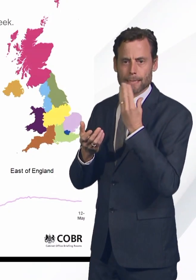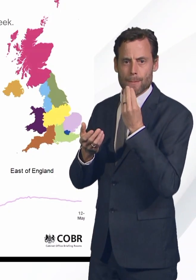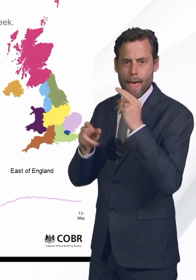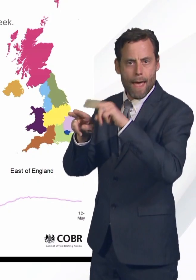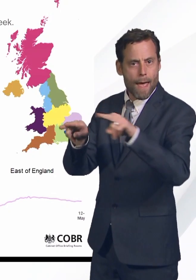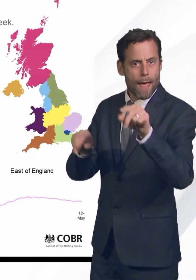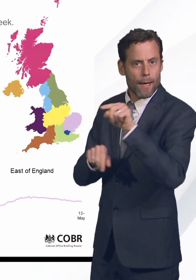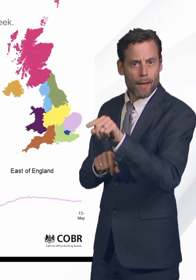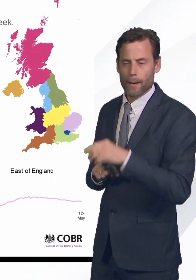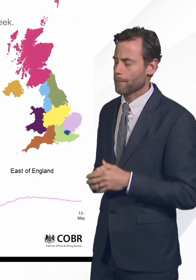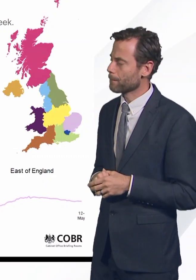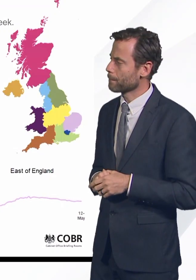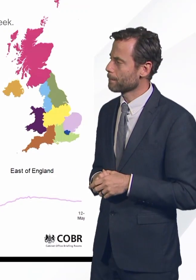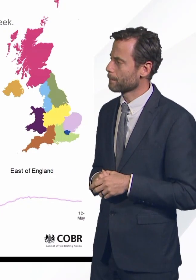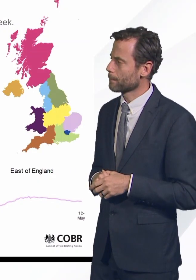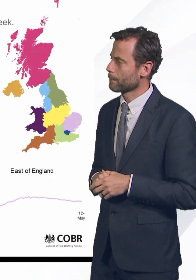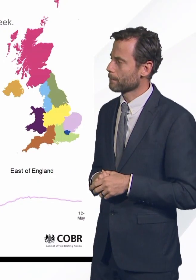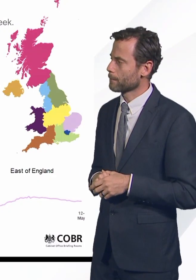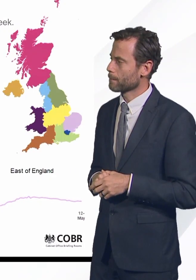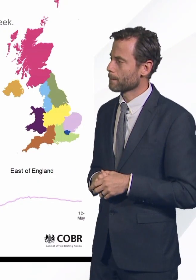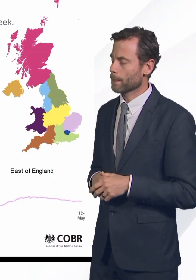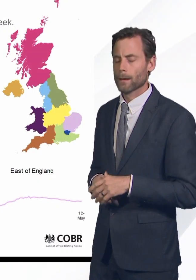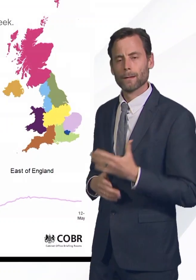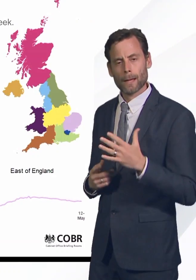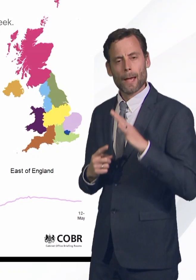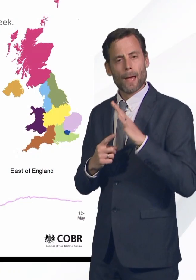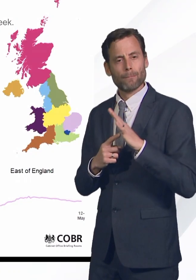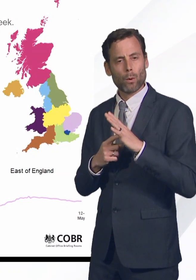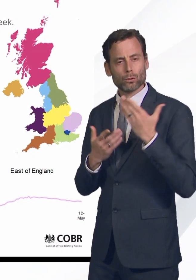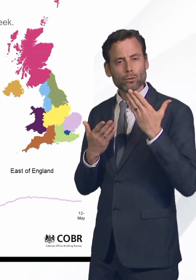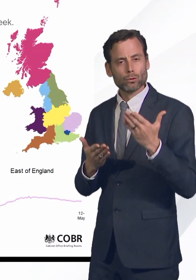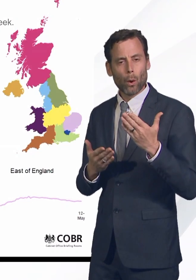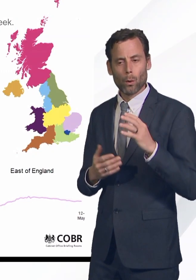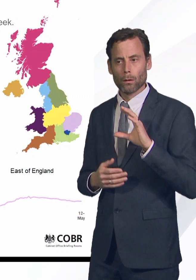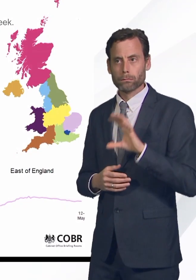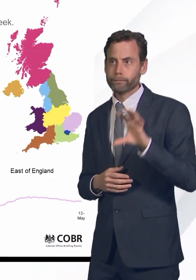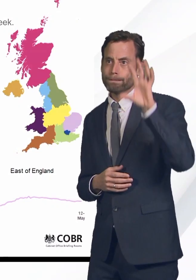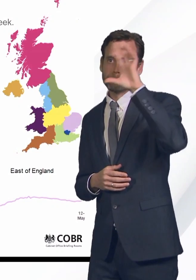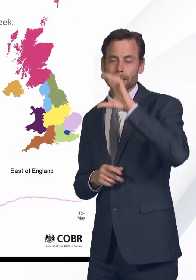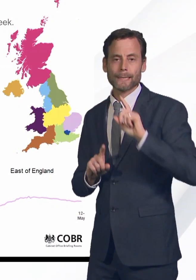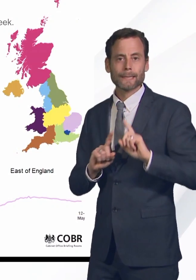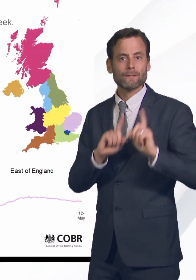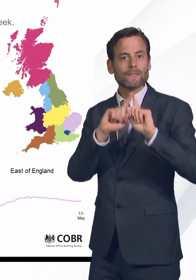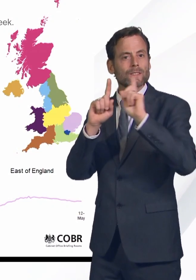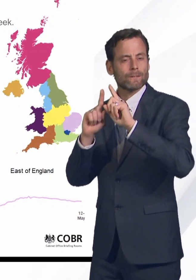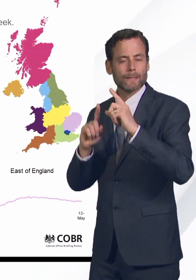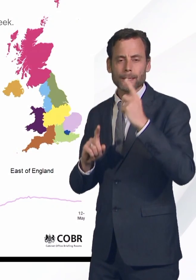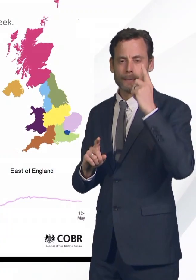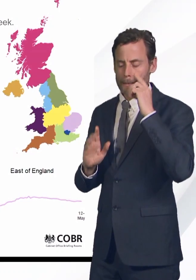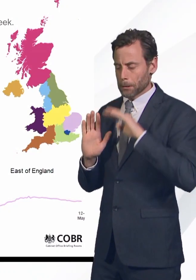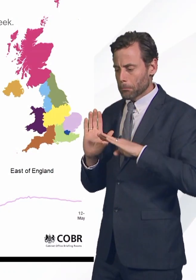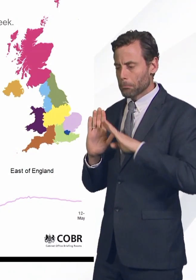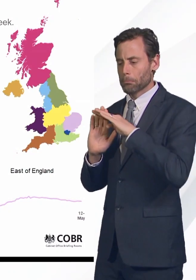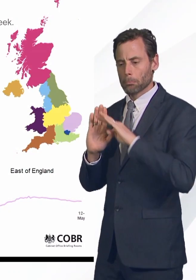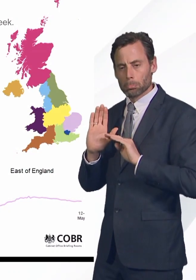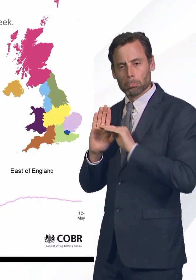It's important to recognise that although there is some variation across the country, everywhere we can see that there has been a peak and there is